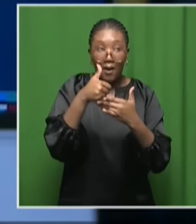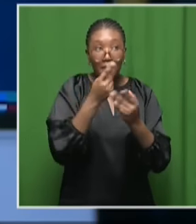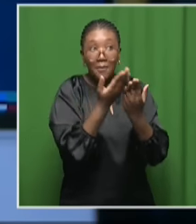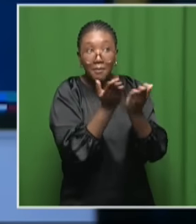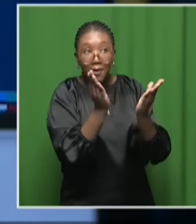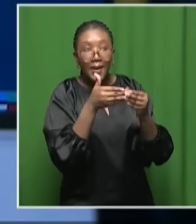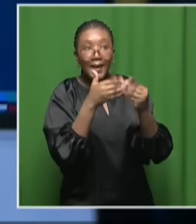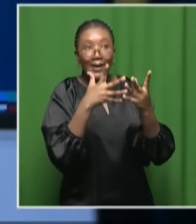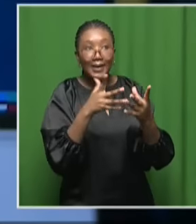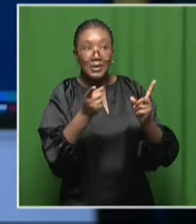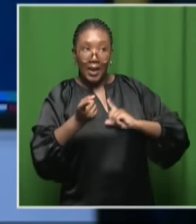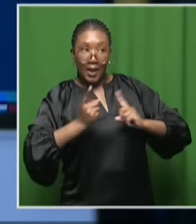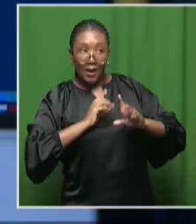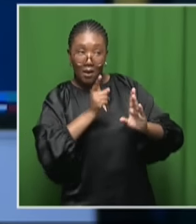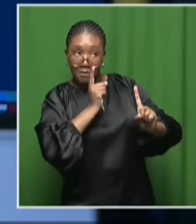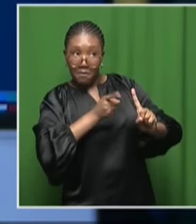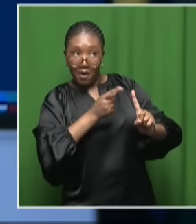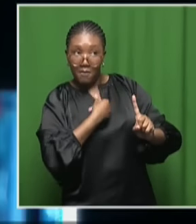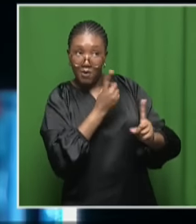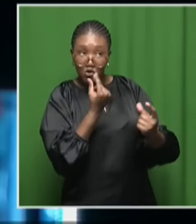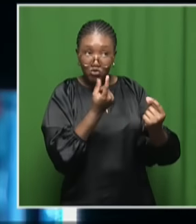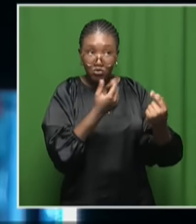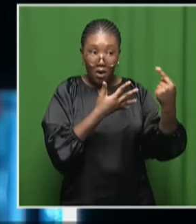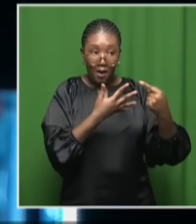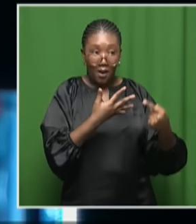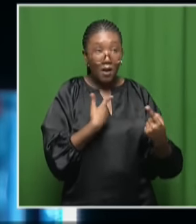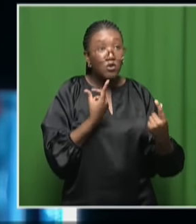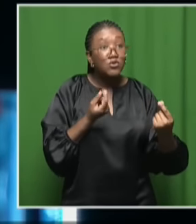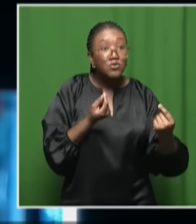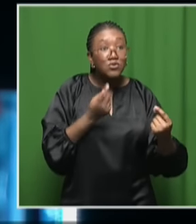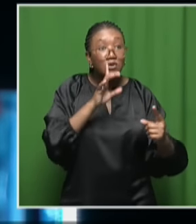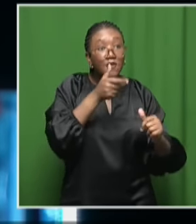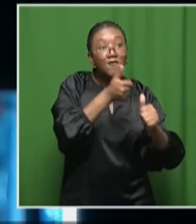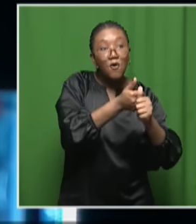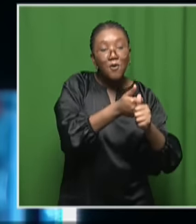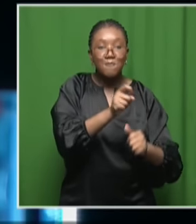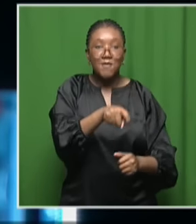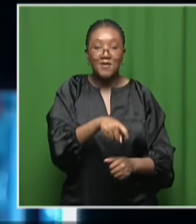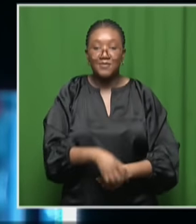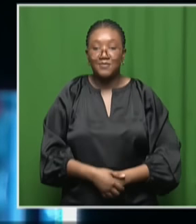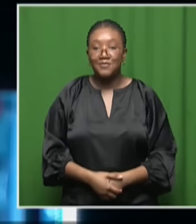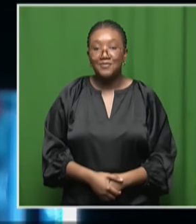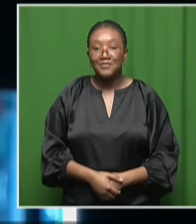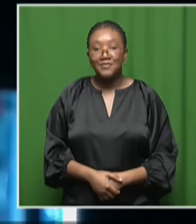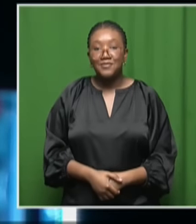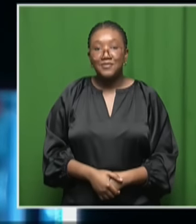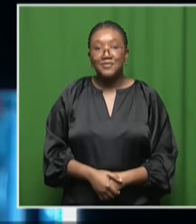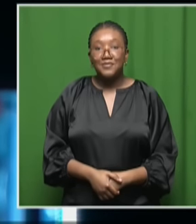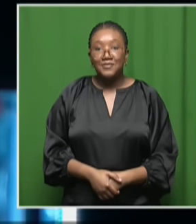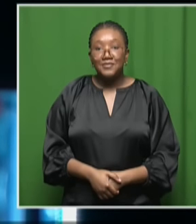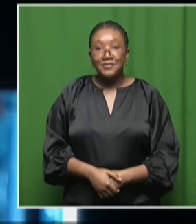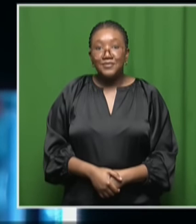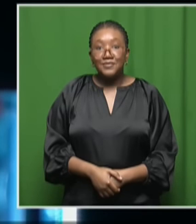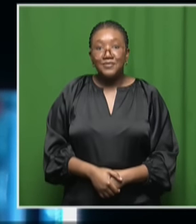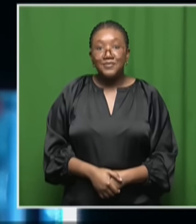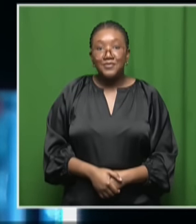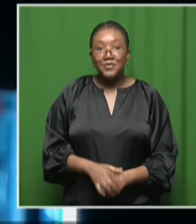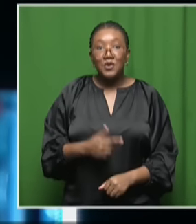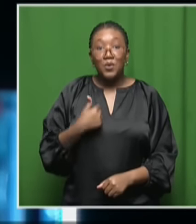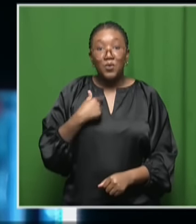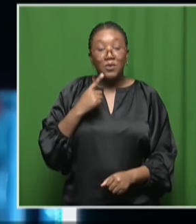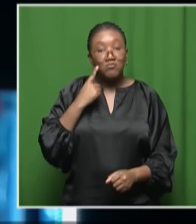the commitments that they've made in this platform? You know, a lot of attention has also been on Cyril